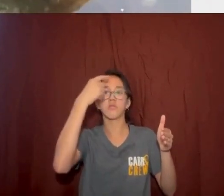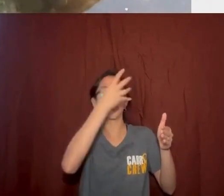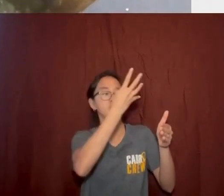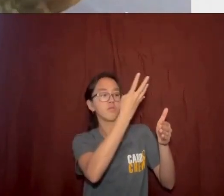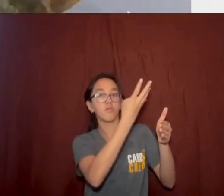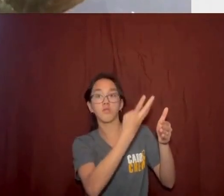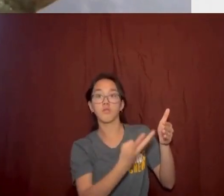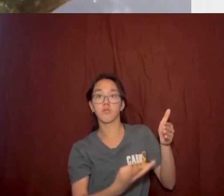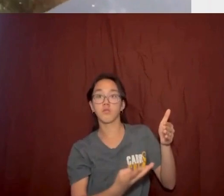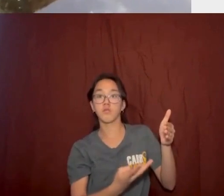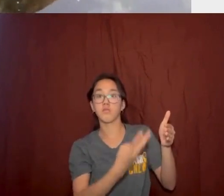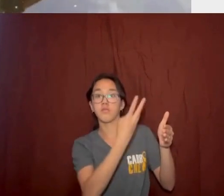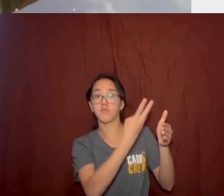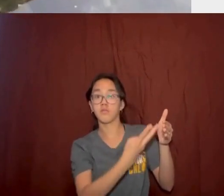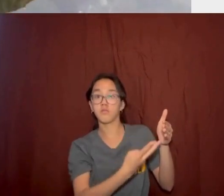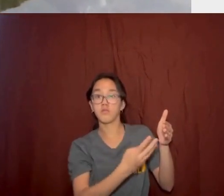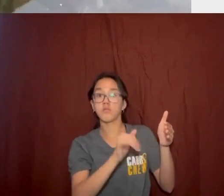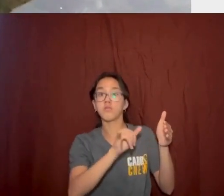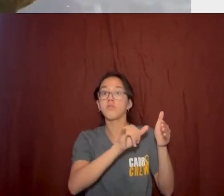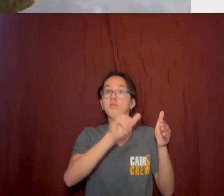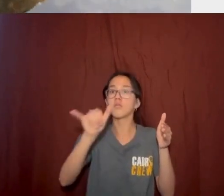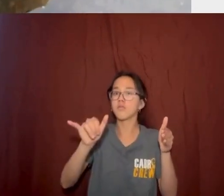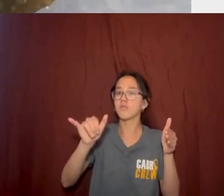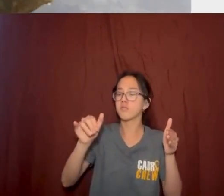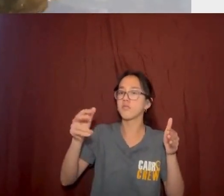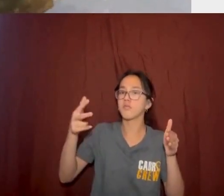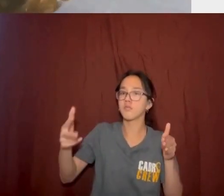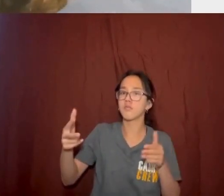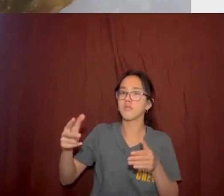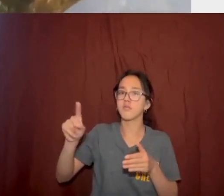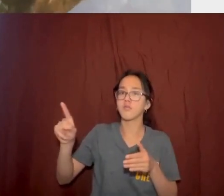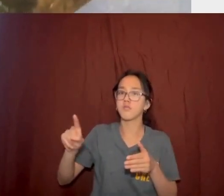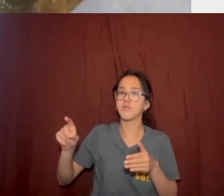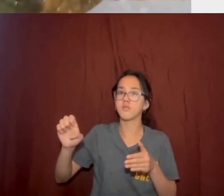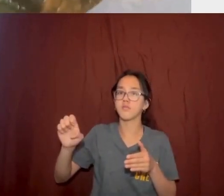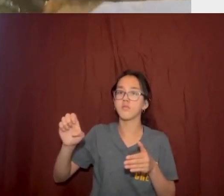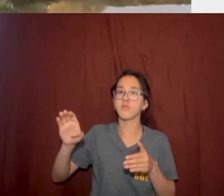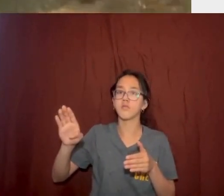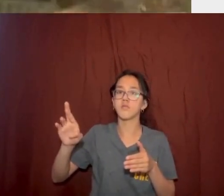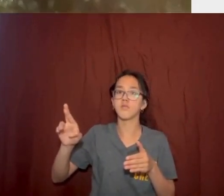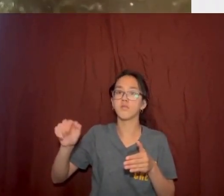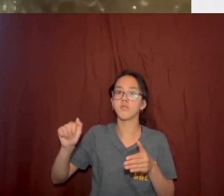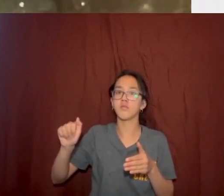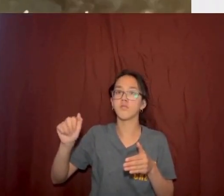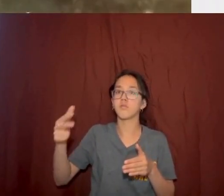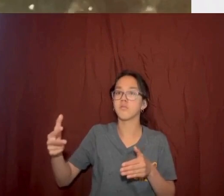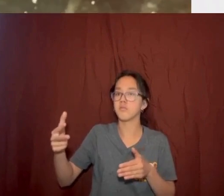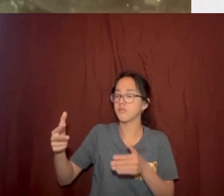And their pattern is similar to a zebra.